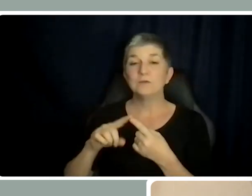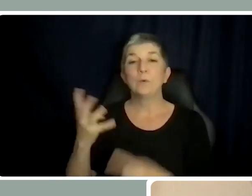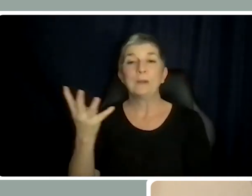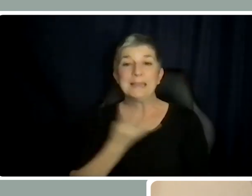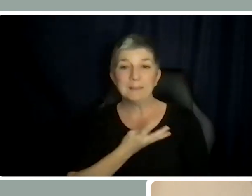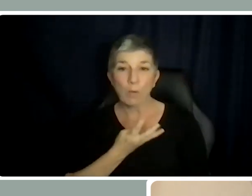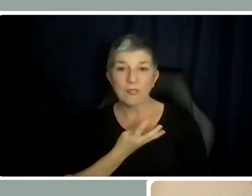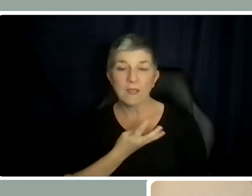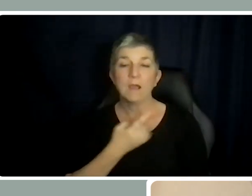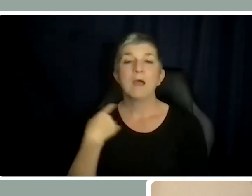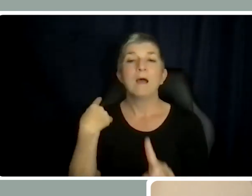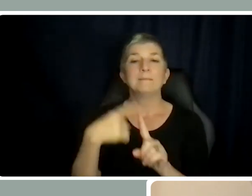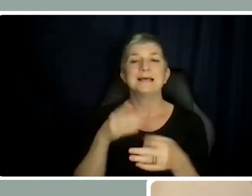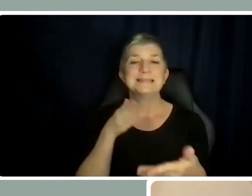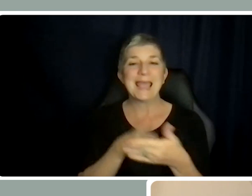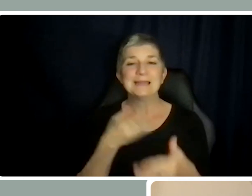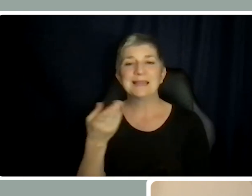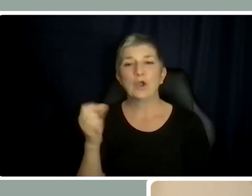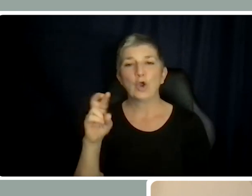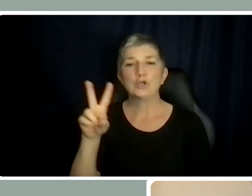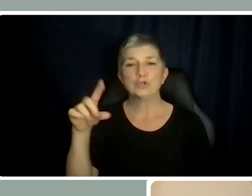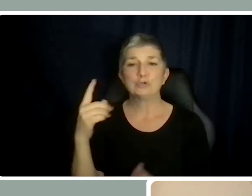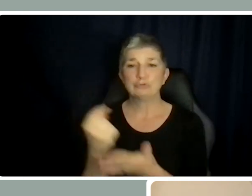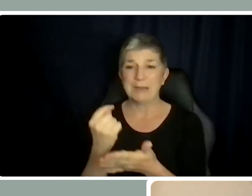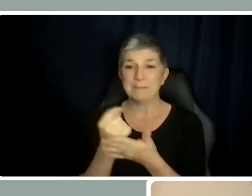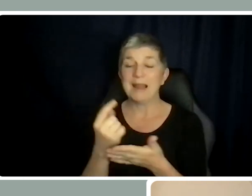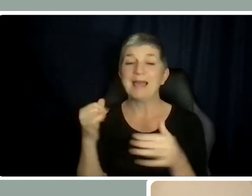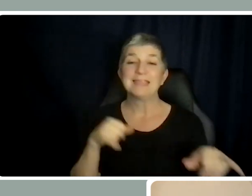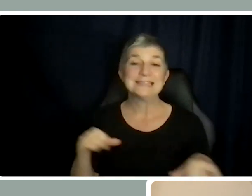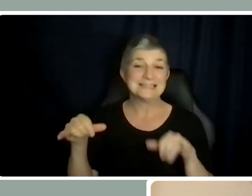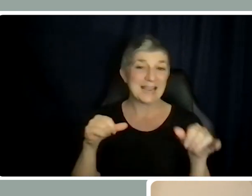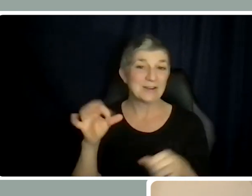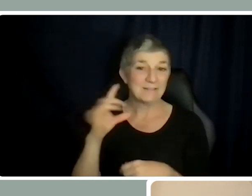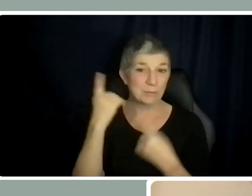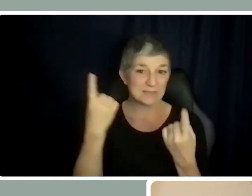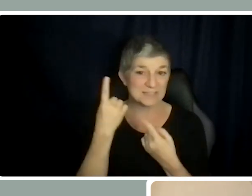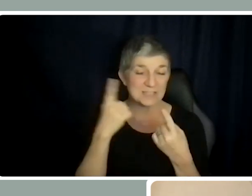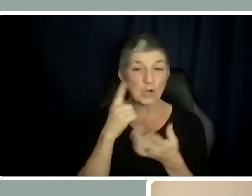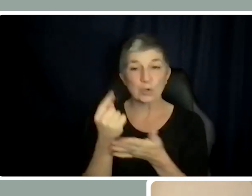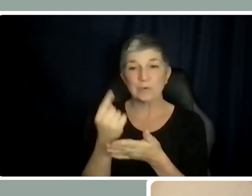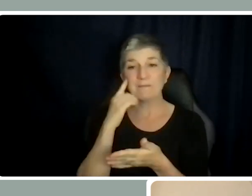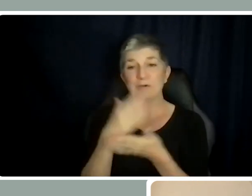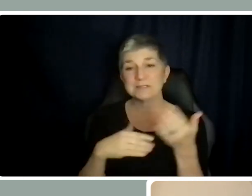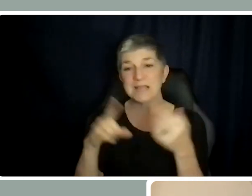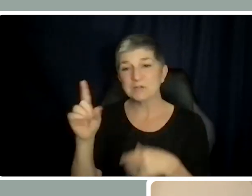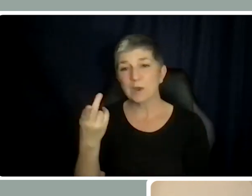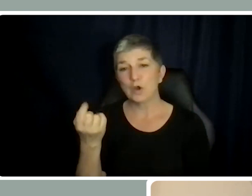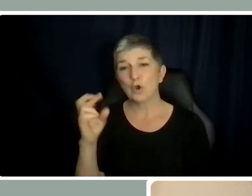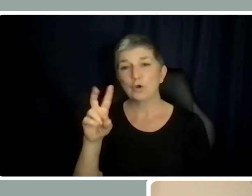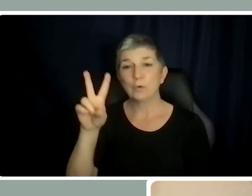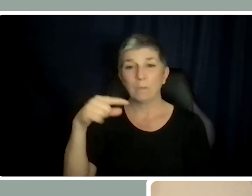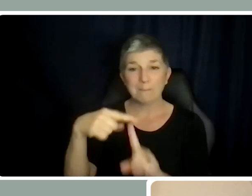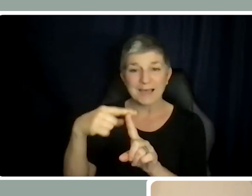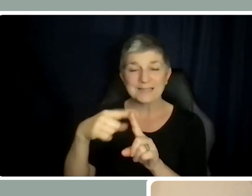chemotherapy plus anti-HER2 treatment. And the standard in general, if you're going to consider treatment for a stage 1 HER2 positive tumor,